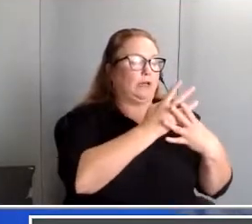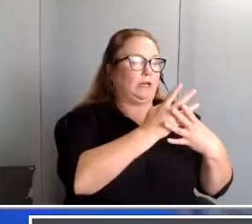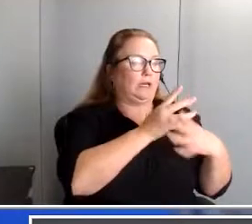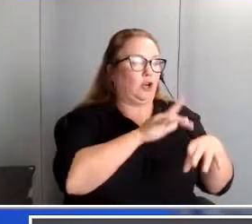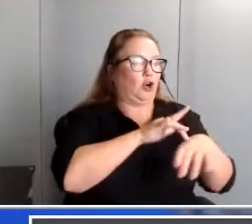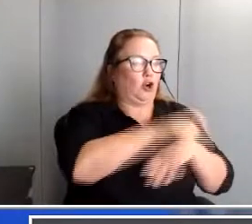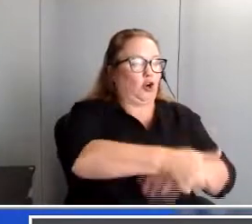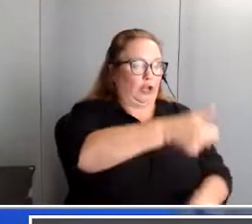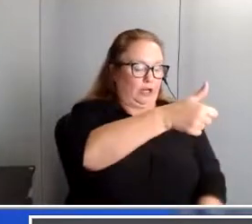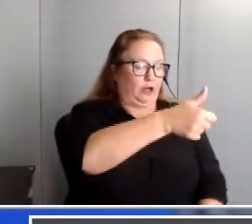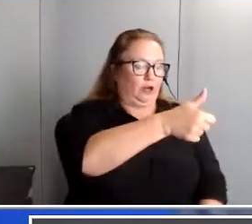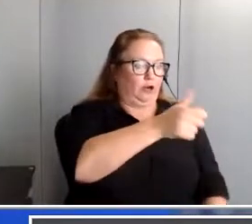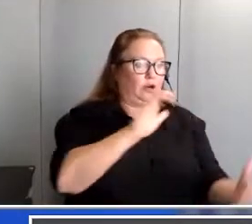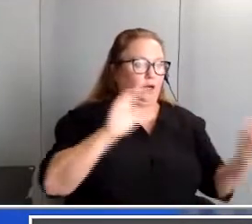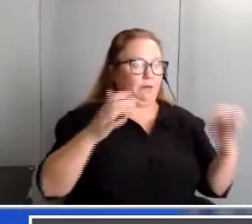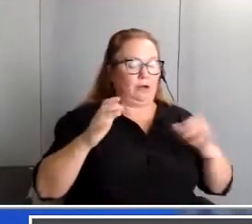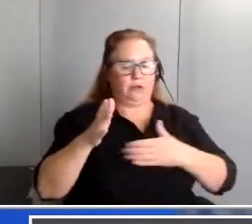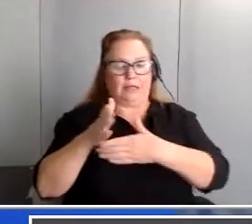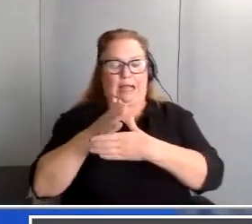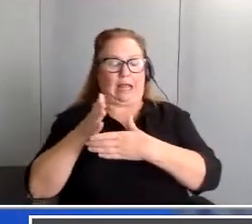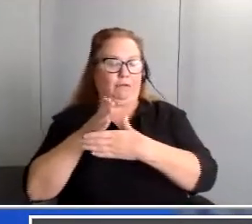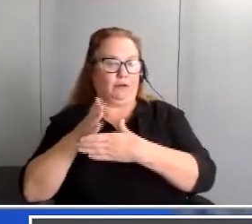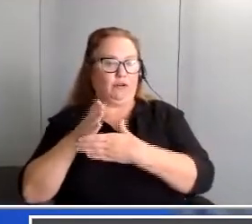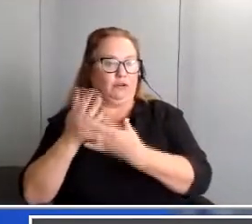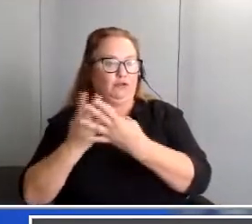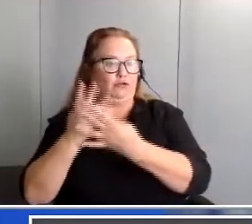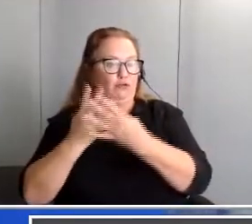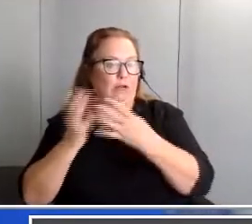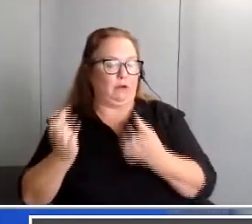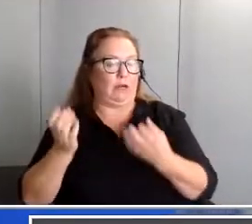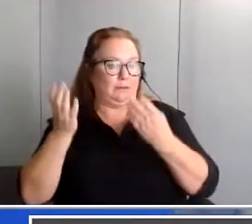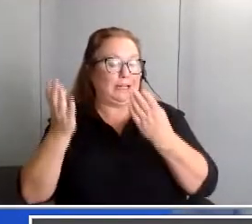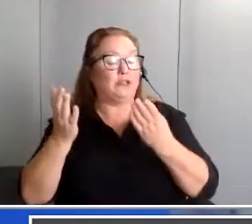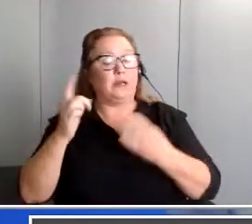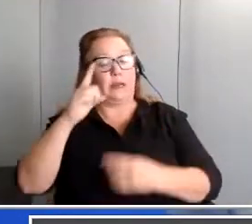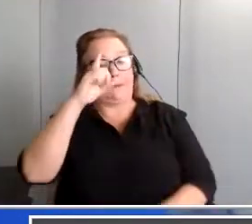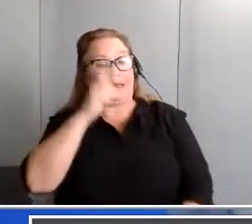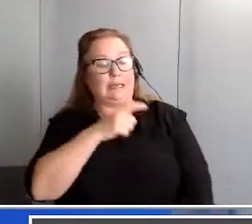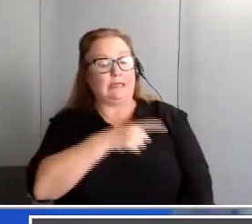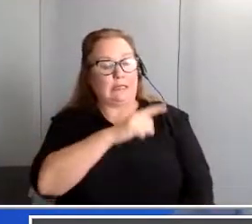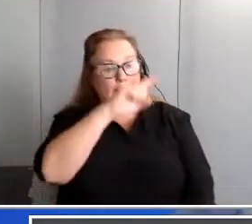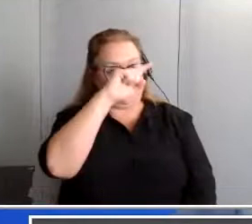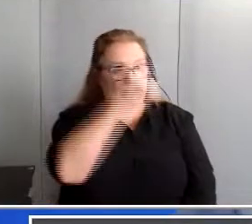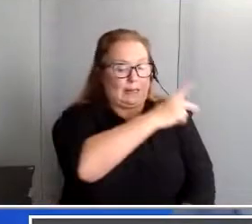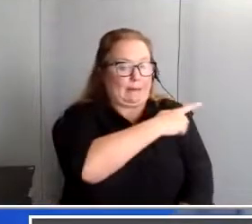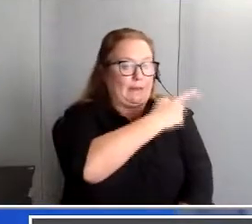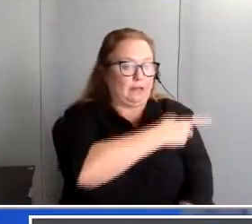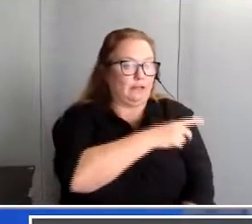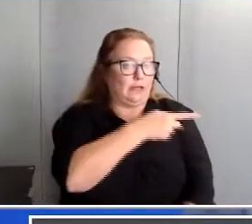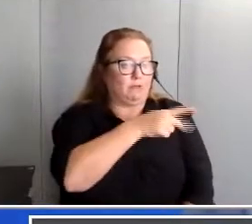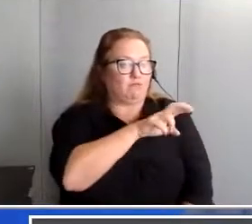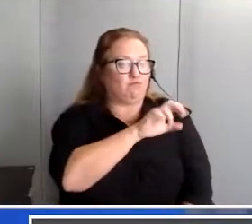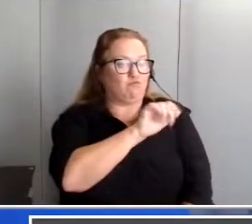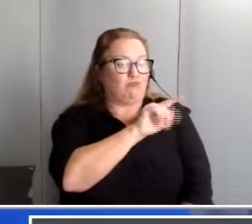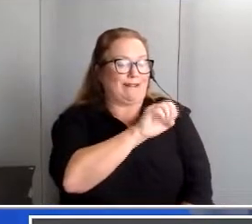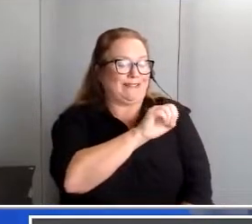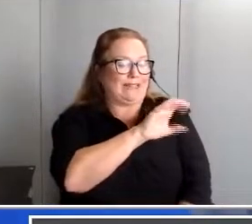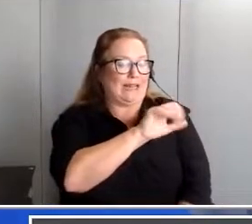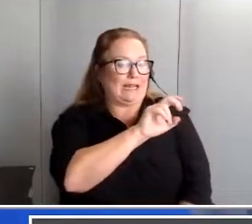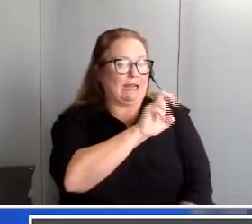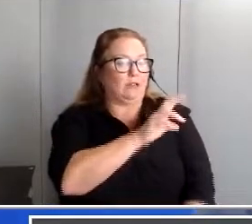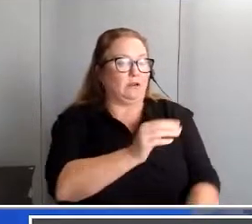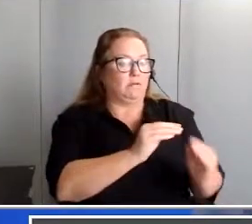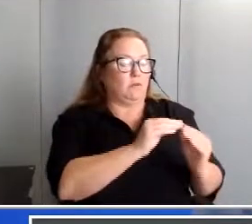earlier than the average screening recommendation because they do get prostate cancer a little bit earlier and a little bit more aggressive.